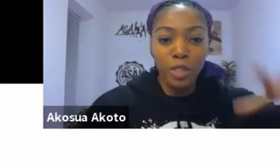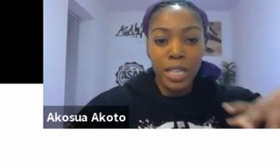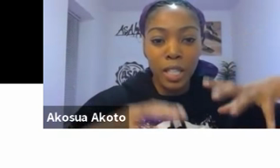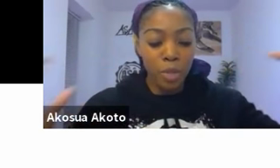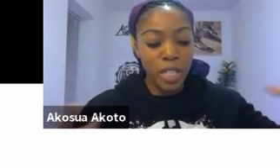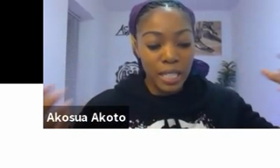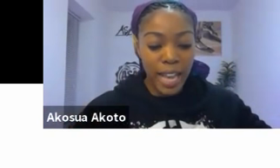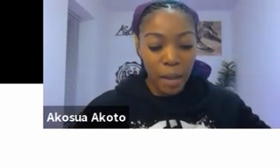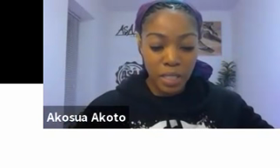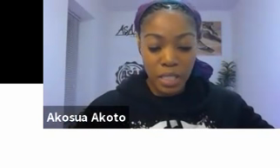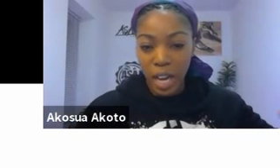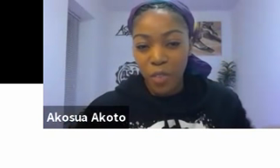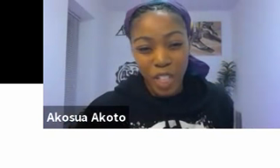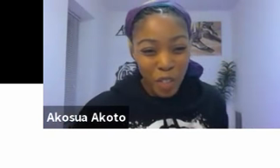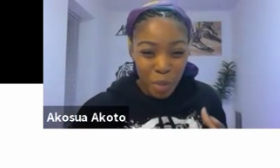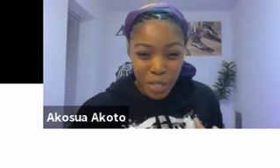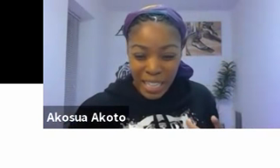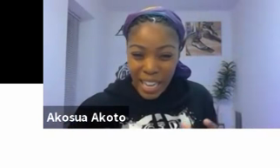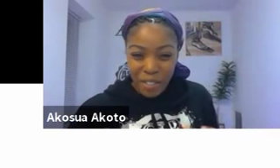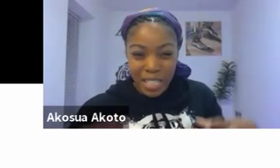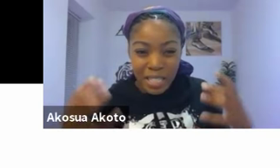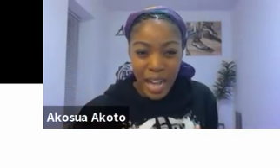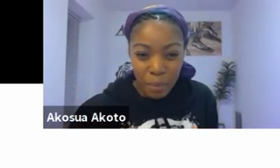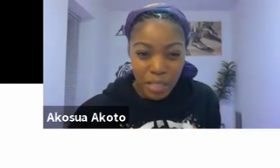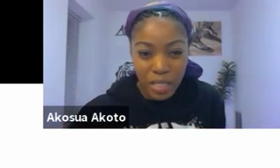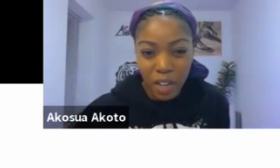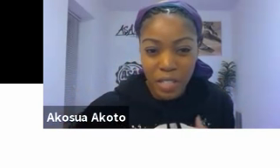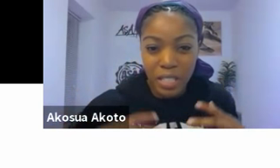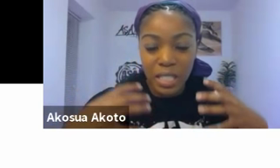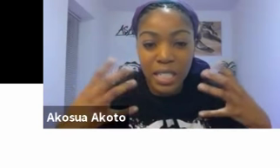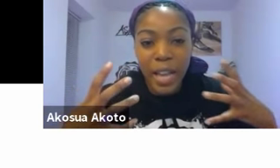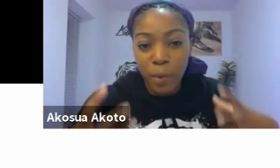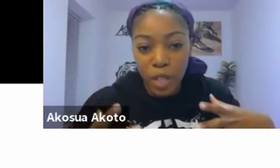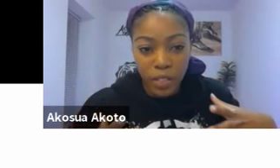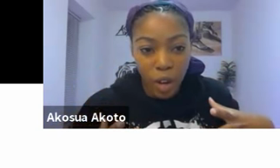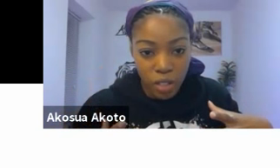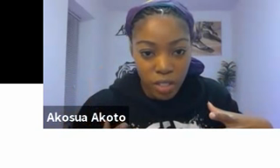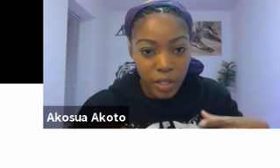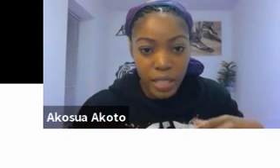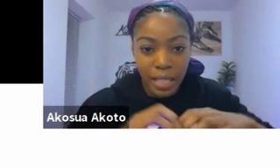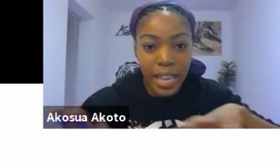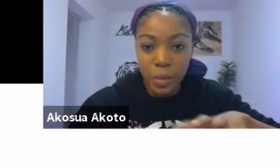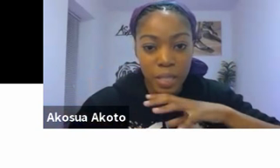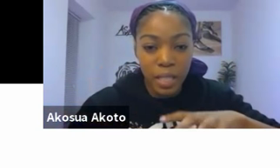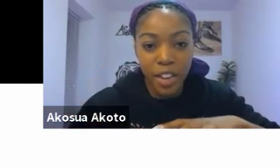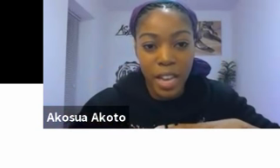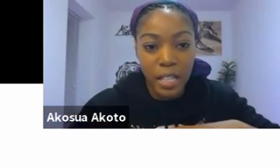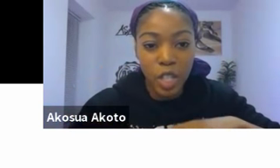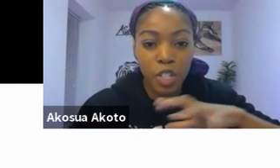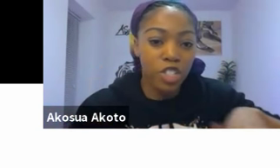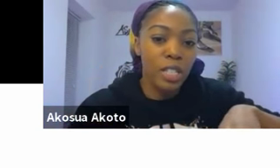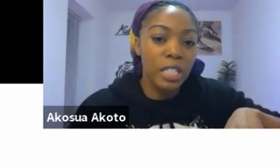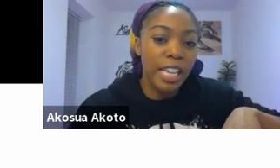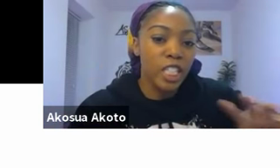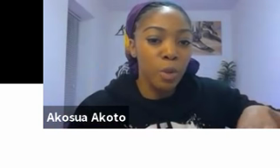go-go really, the music established itself. And if the music can't really establish itself as a staple of the culture, then the dance wasn't there yet.